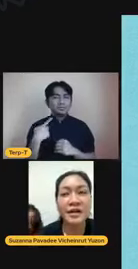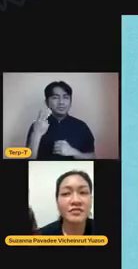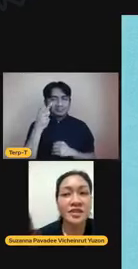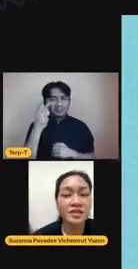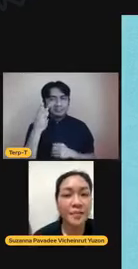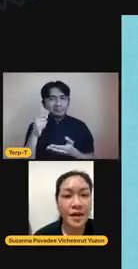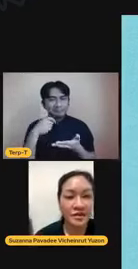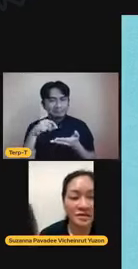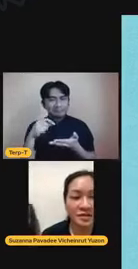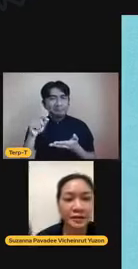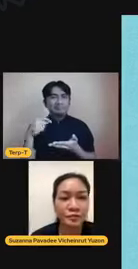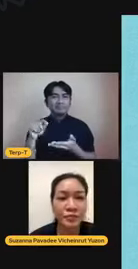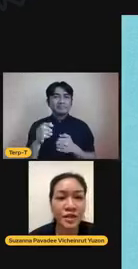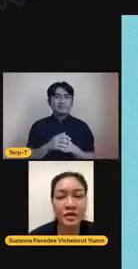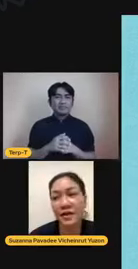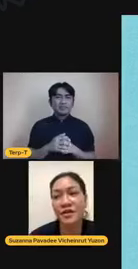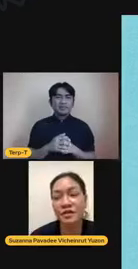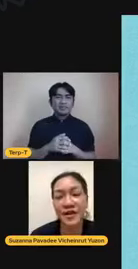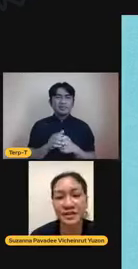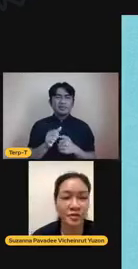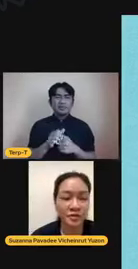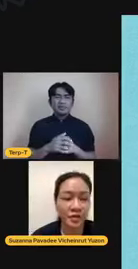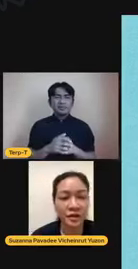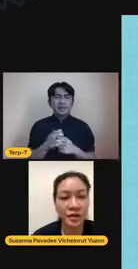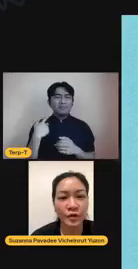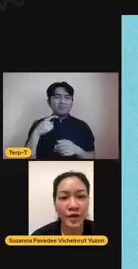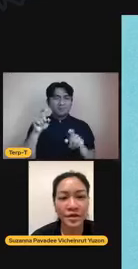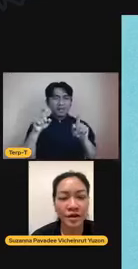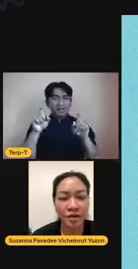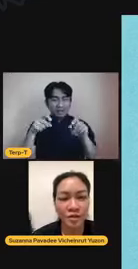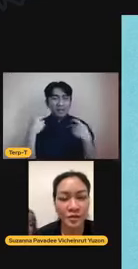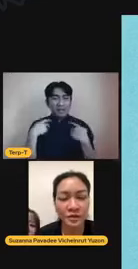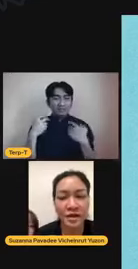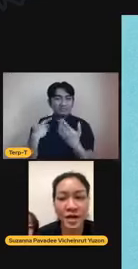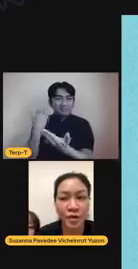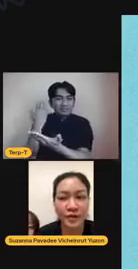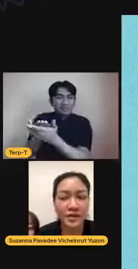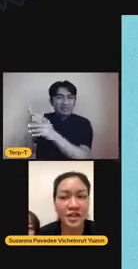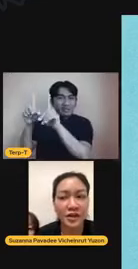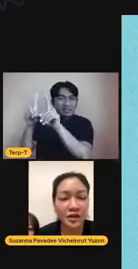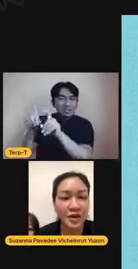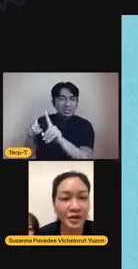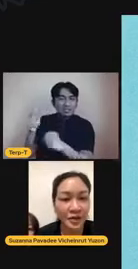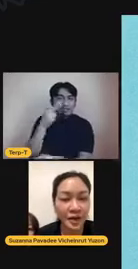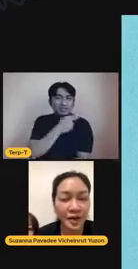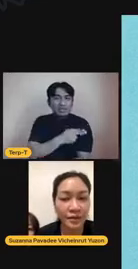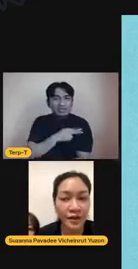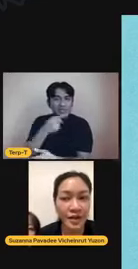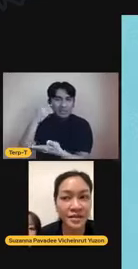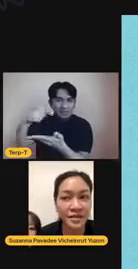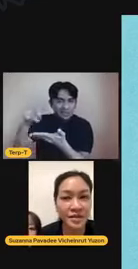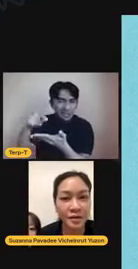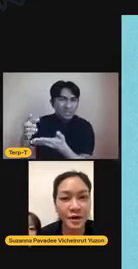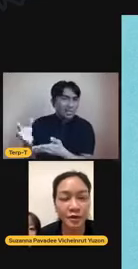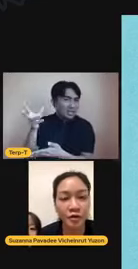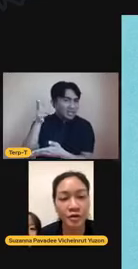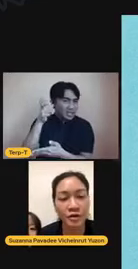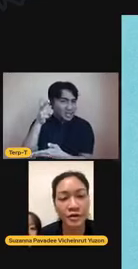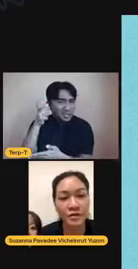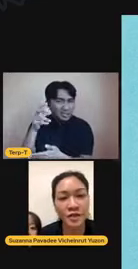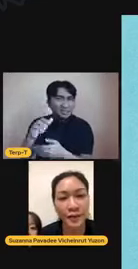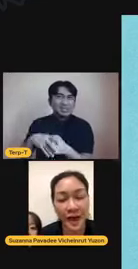not enough just to pass the neonatal test or in the hospital. We had to check her hearing, and a lot of things came